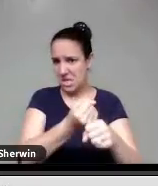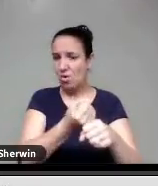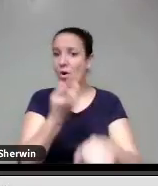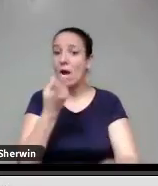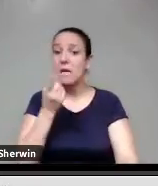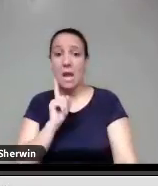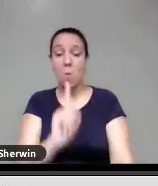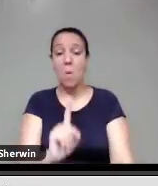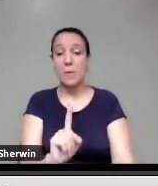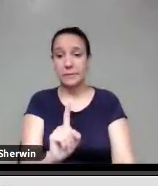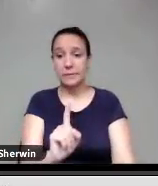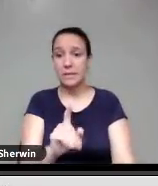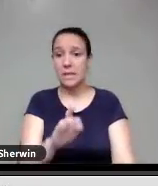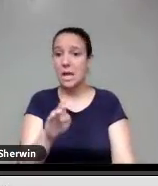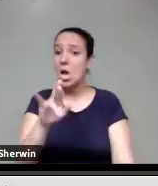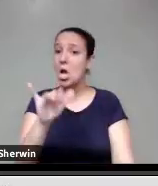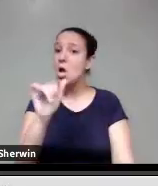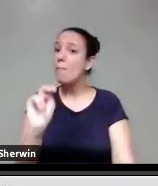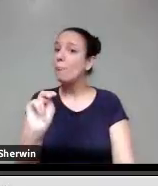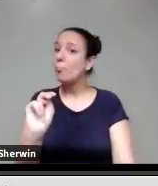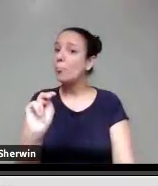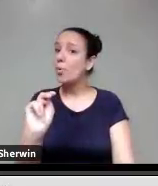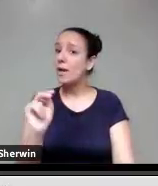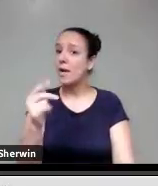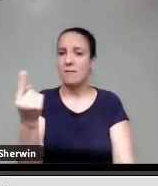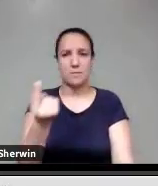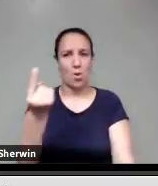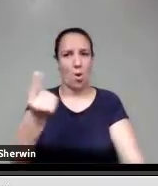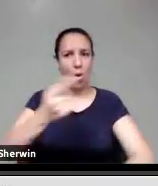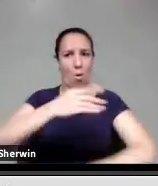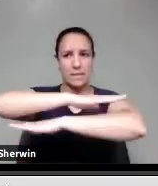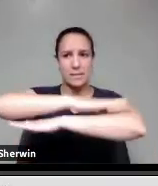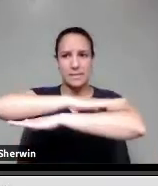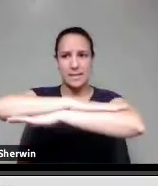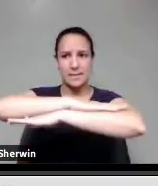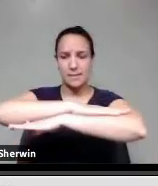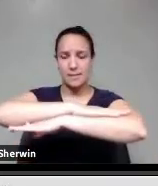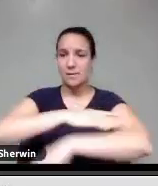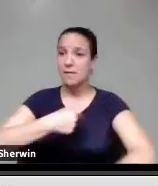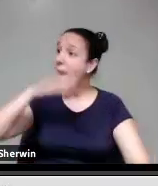walk in and Brian says to me, because he's the one always on desk duty at that time, he says, hey,